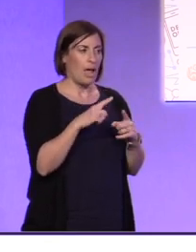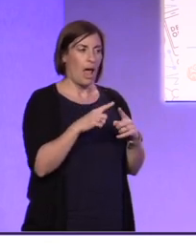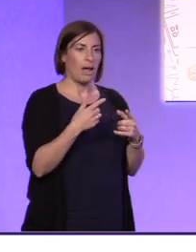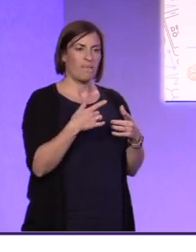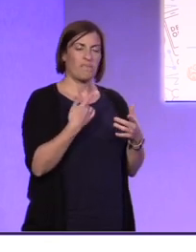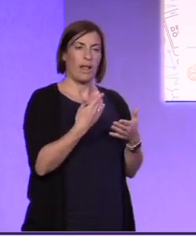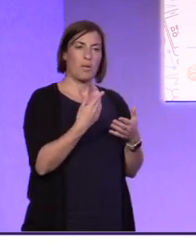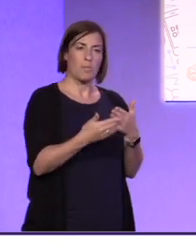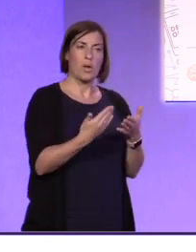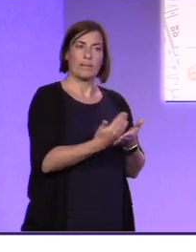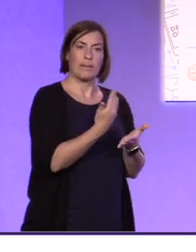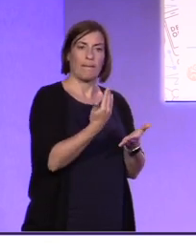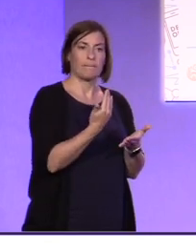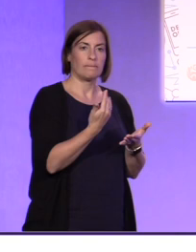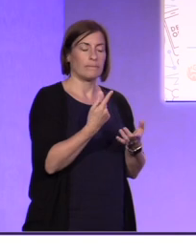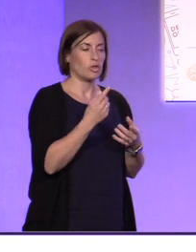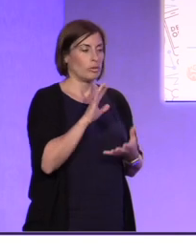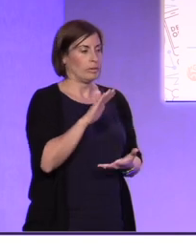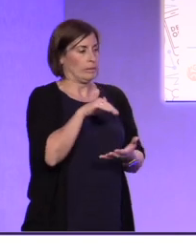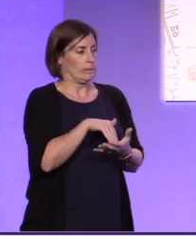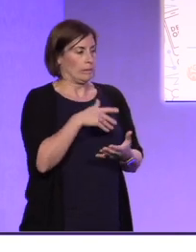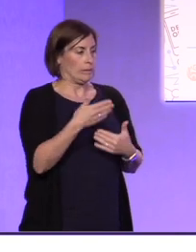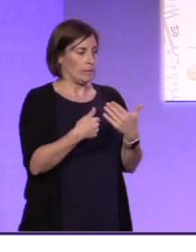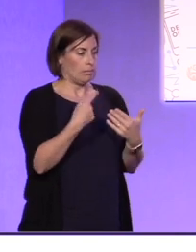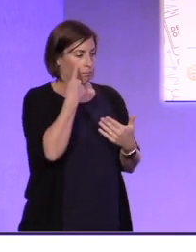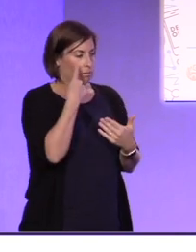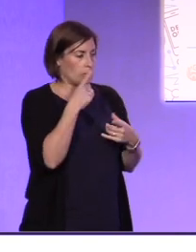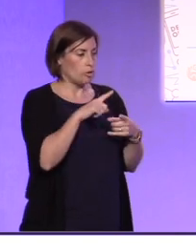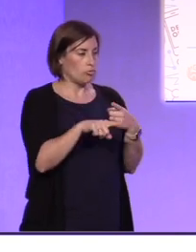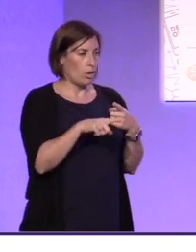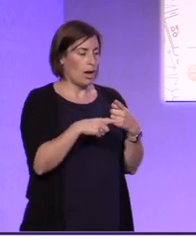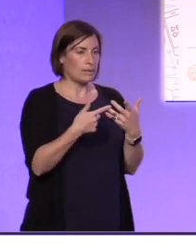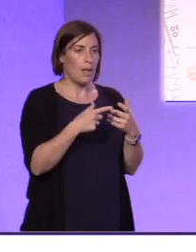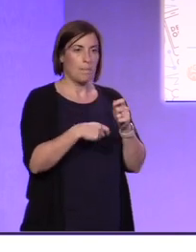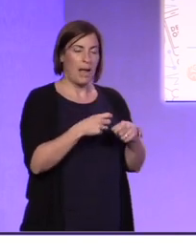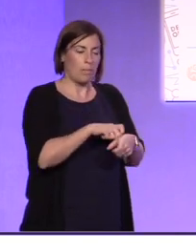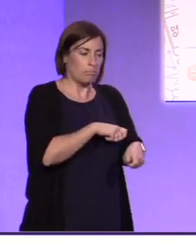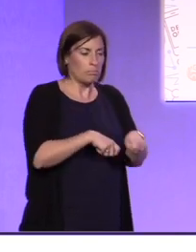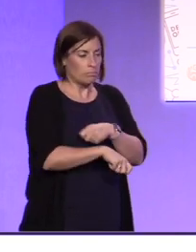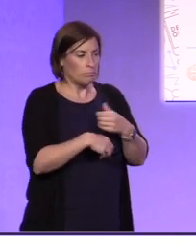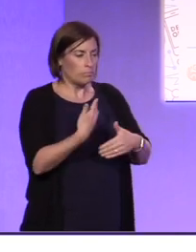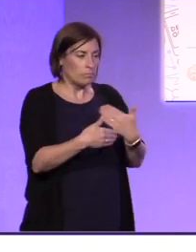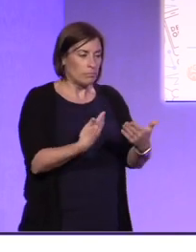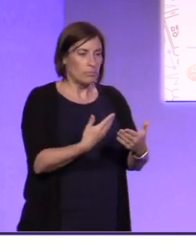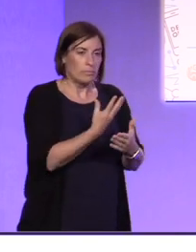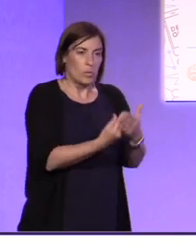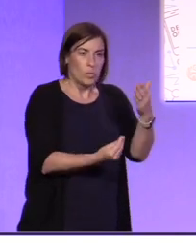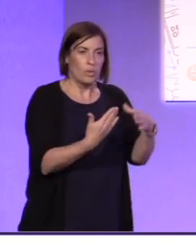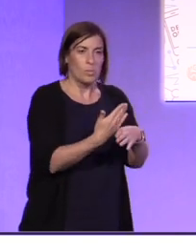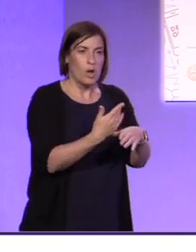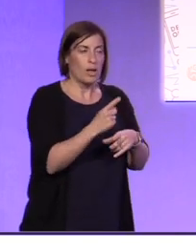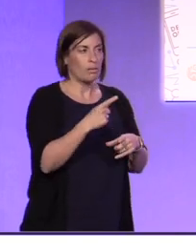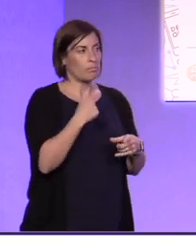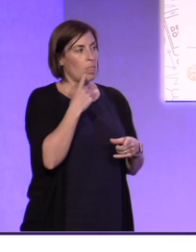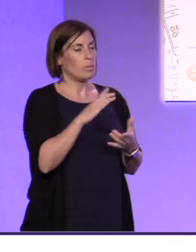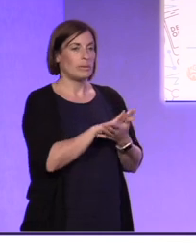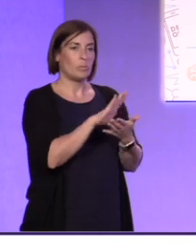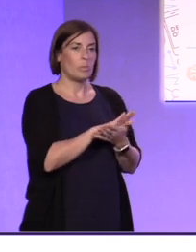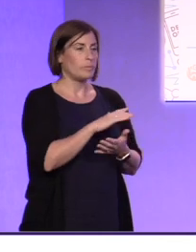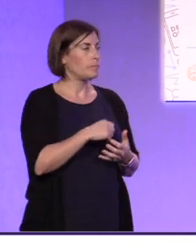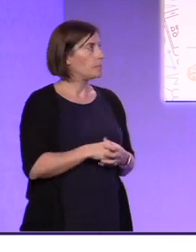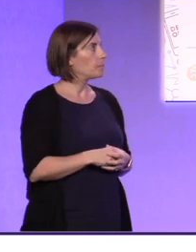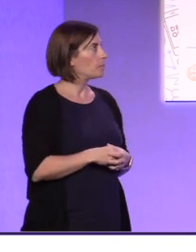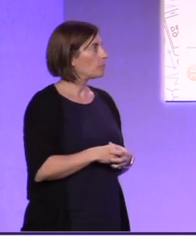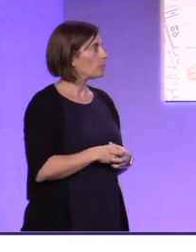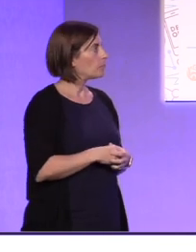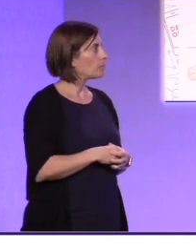net. I kind of just got there and just tried stuff, and I got stuck in like from the start. And I found that really enjoyable. So